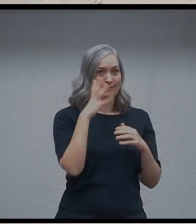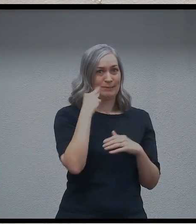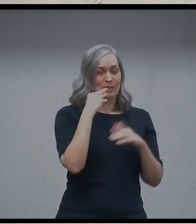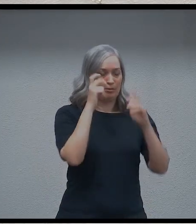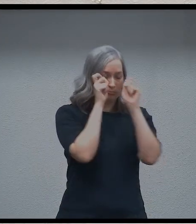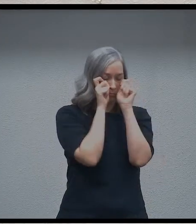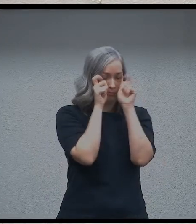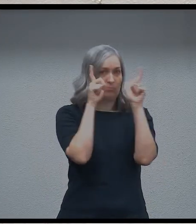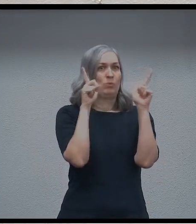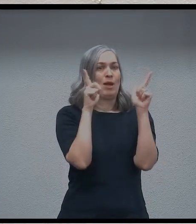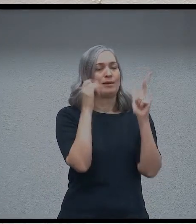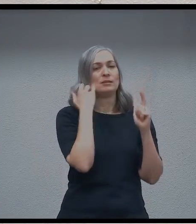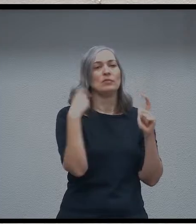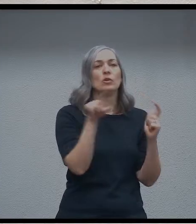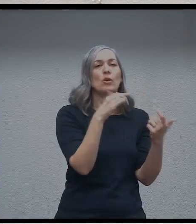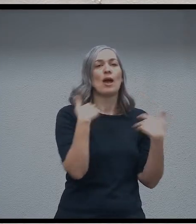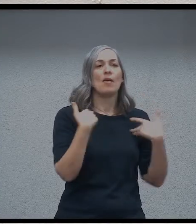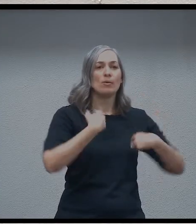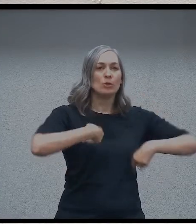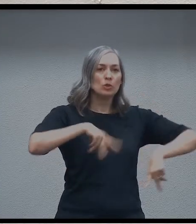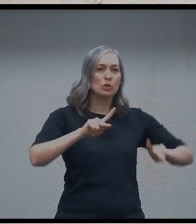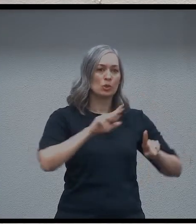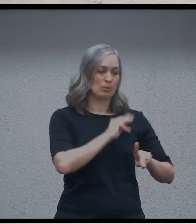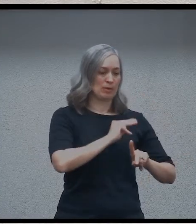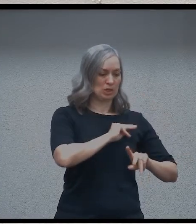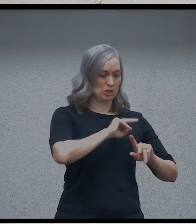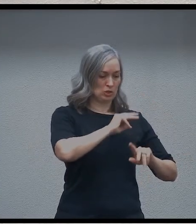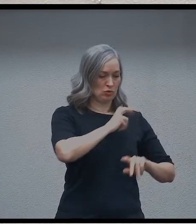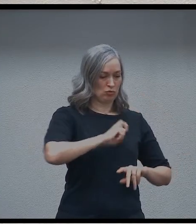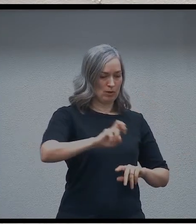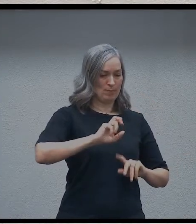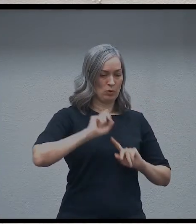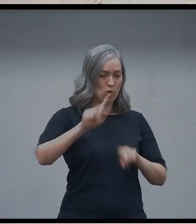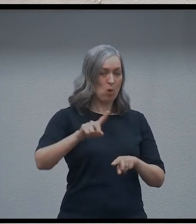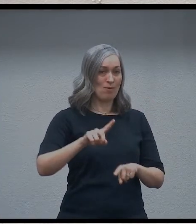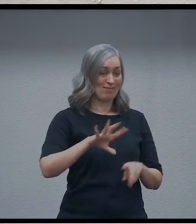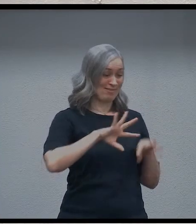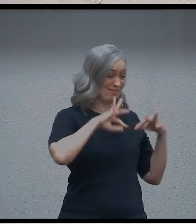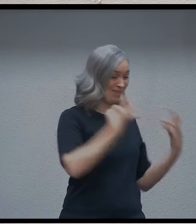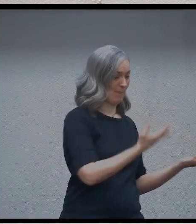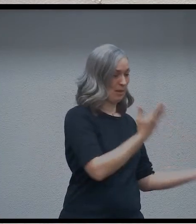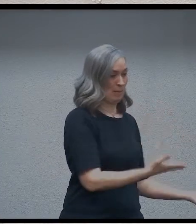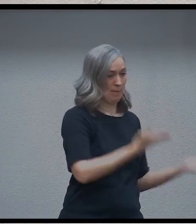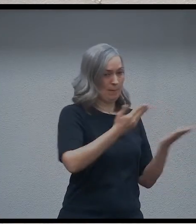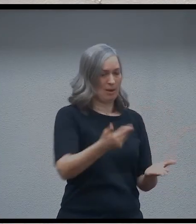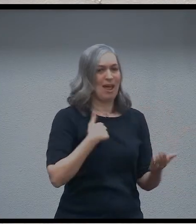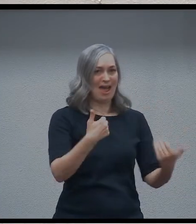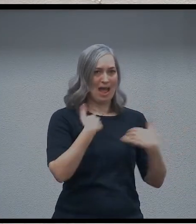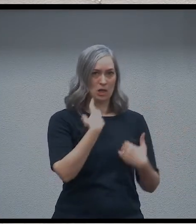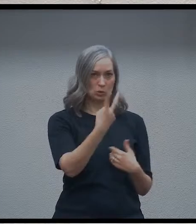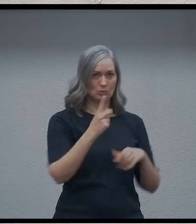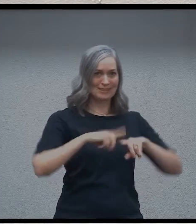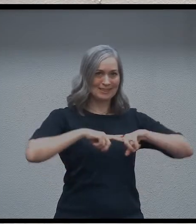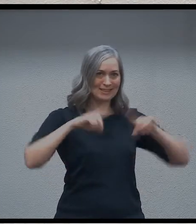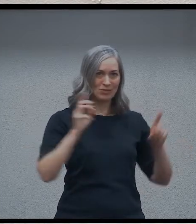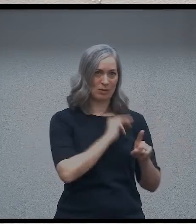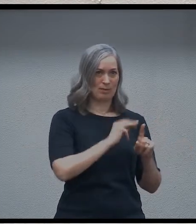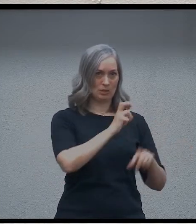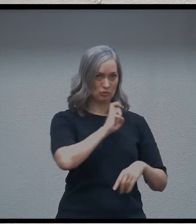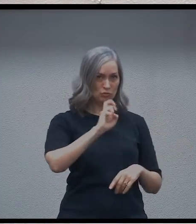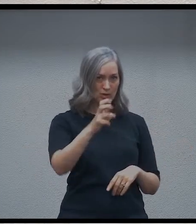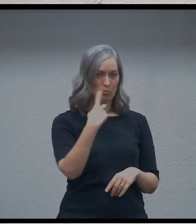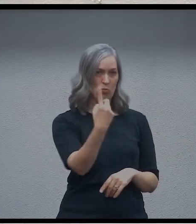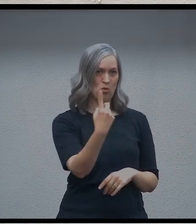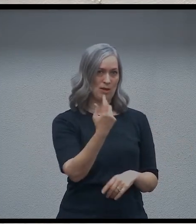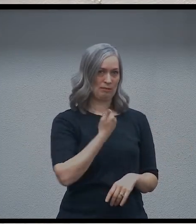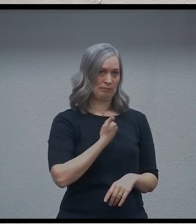get an opportunity to go on a mission trip, take your family. Take your family. I had 2 different mission trips there. One was by